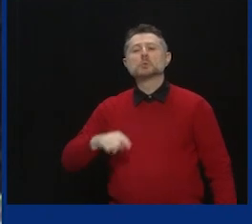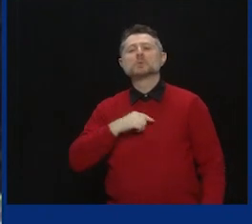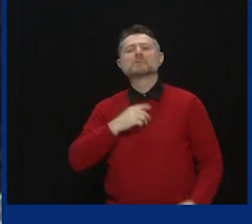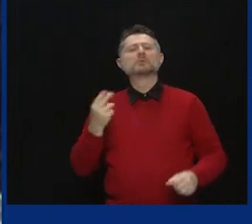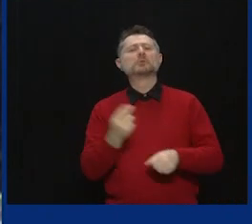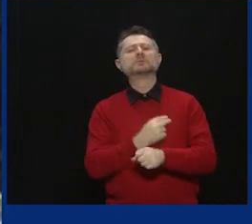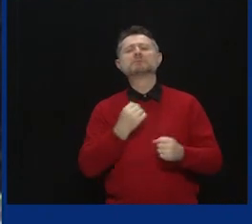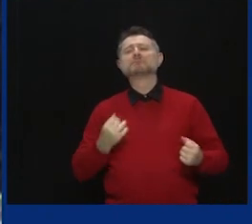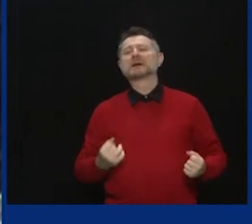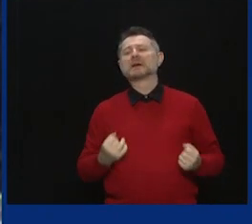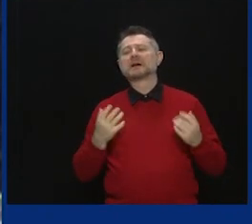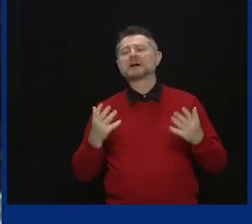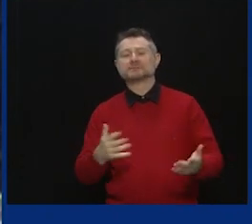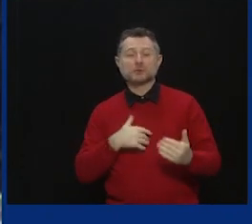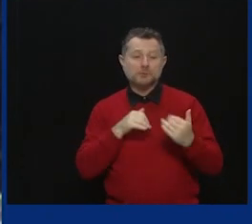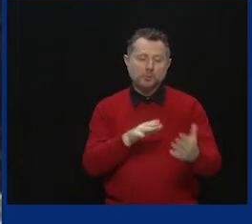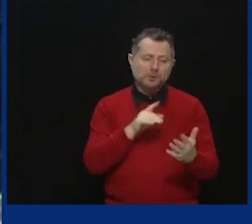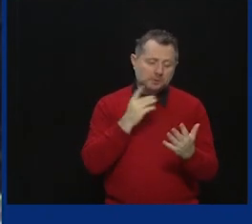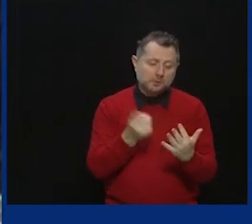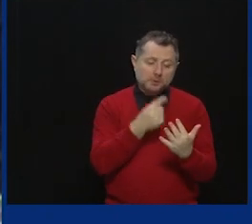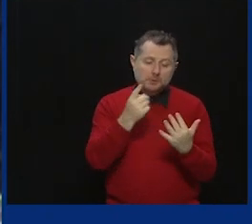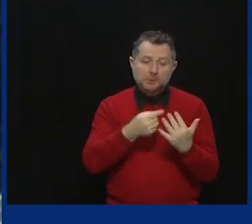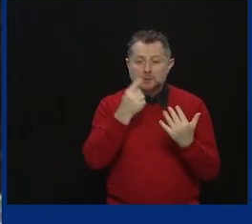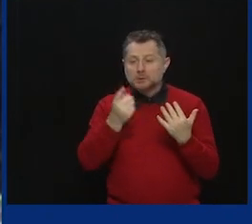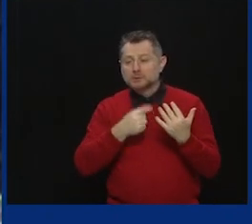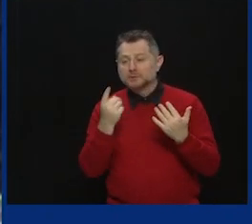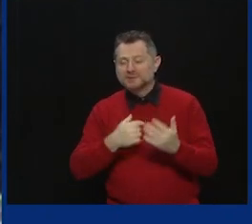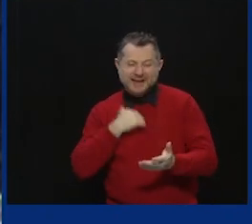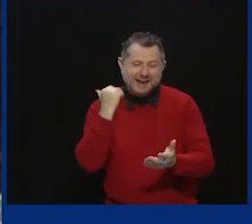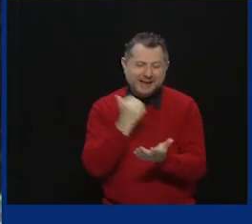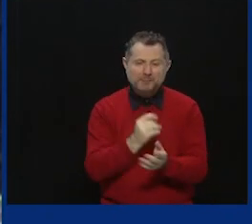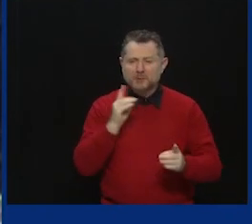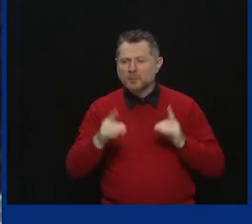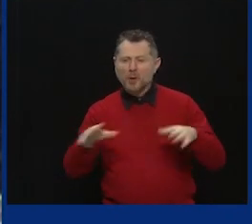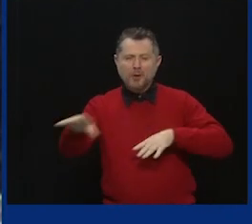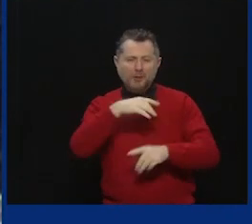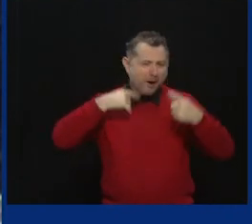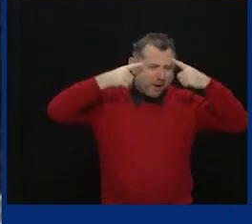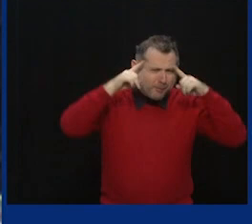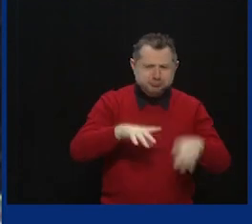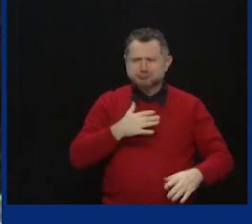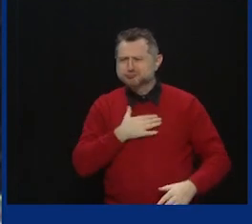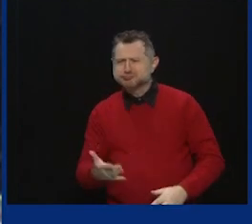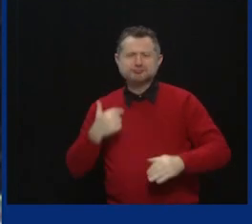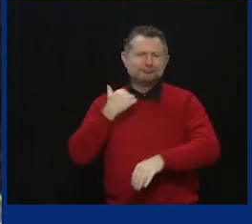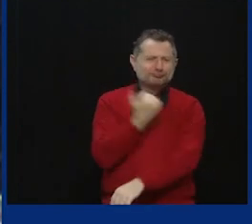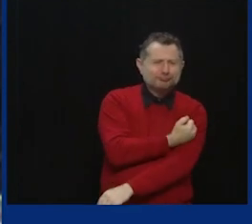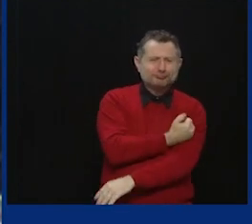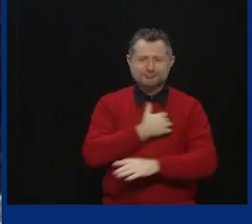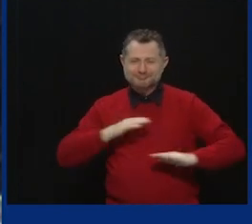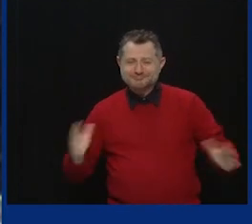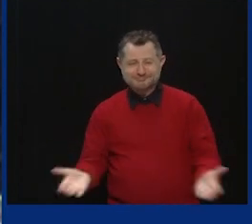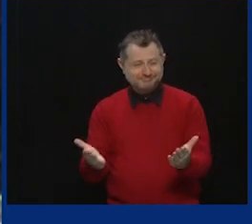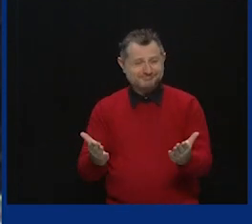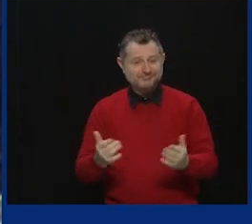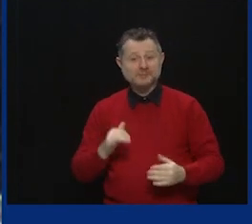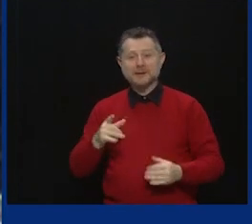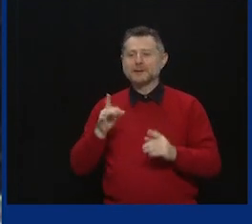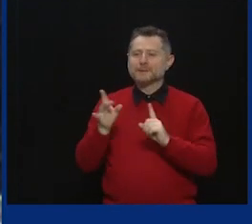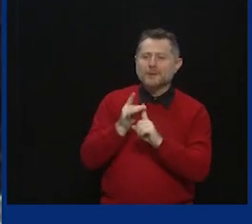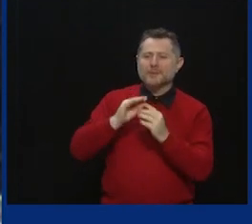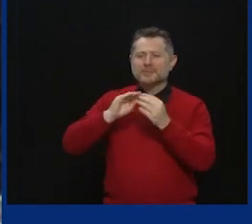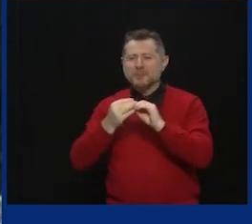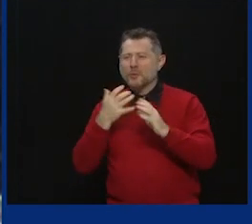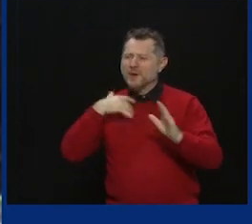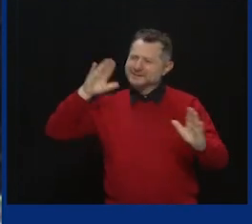to help get us across the finish line. We want vaccinations up, we want transmissions down, we want hospitalizations down. We want this to be